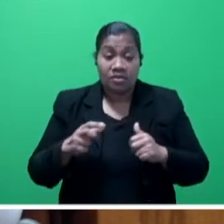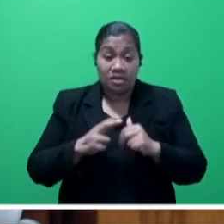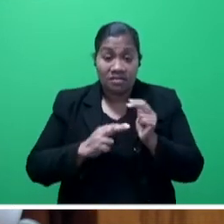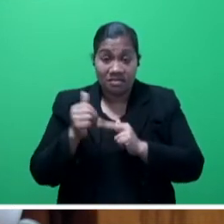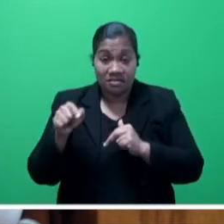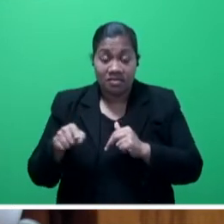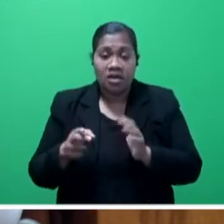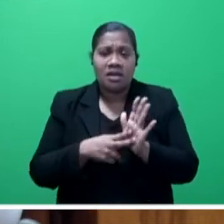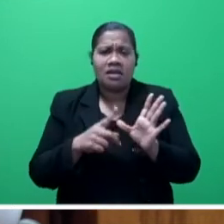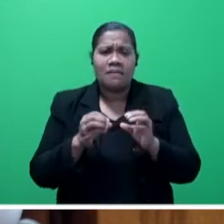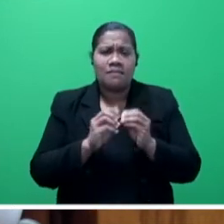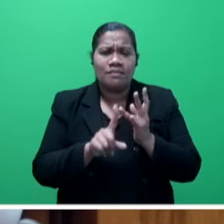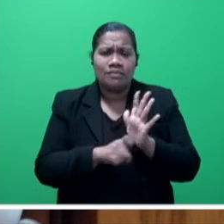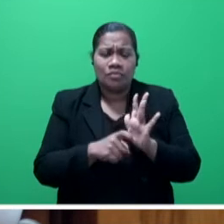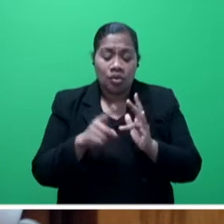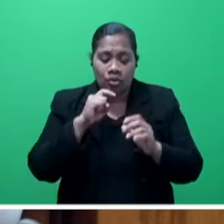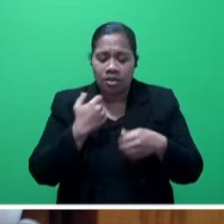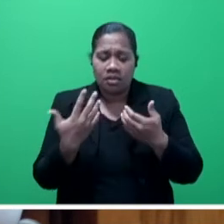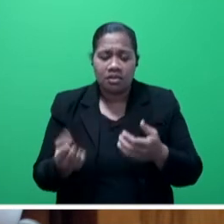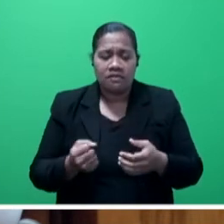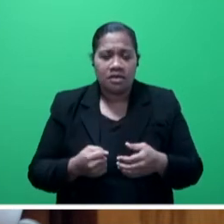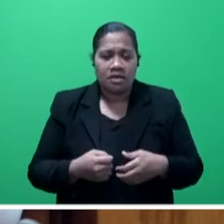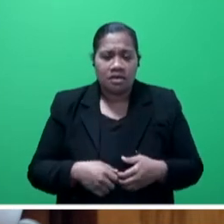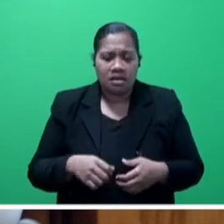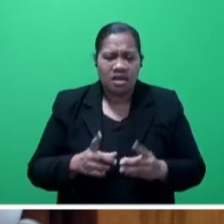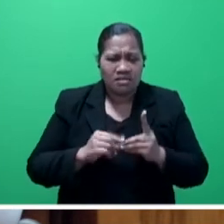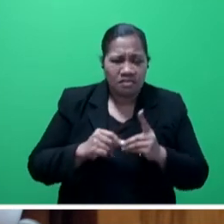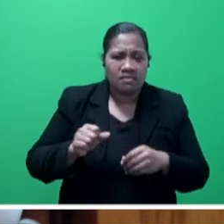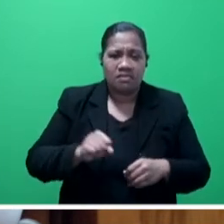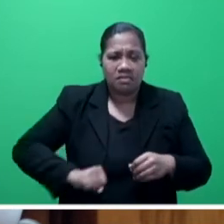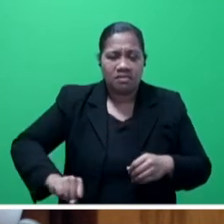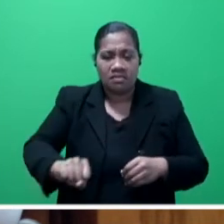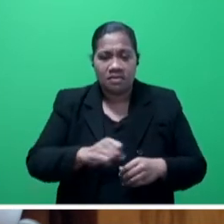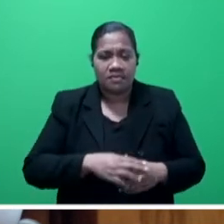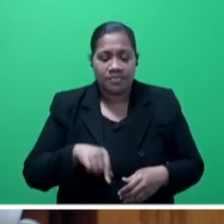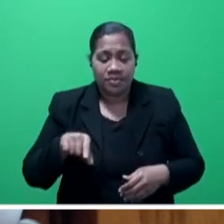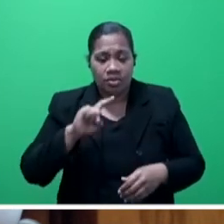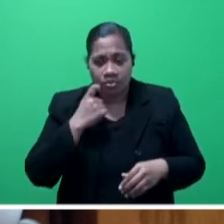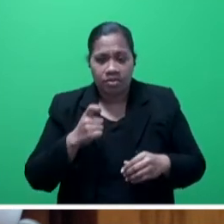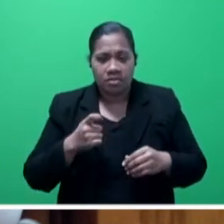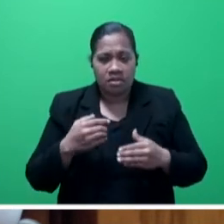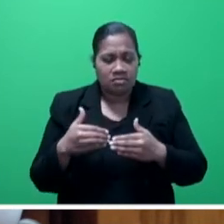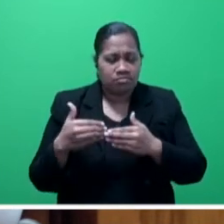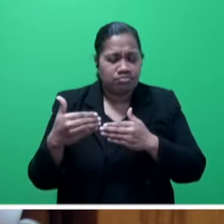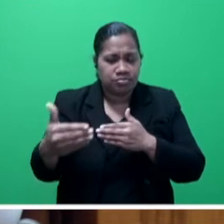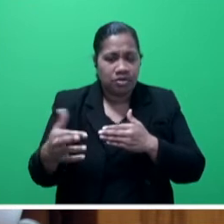landfill will provide an additional space of 200,000 cubic meters and expected to last for approximately 3